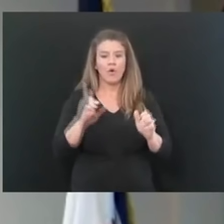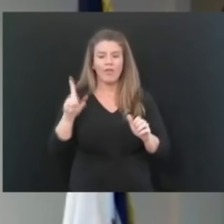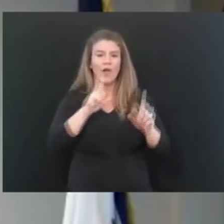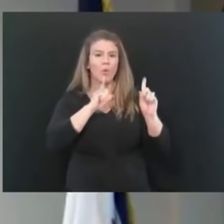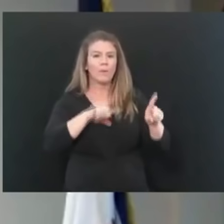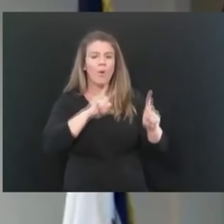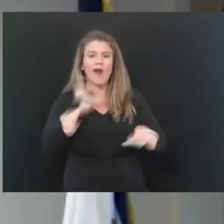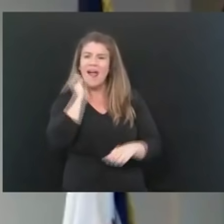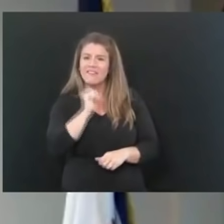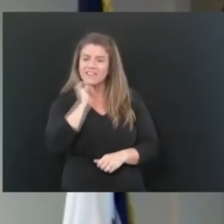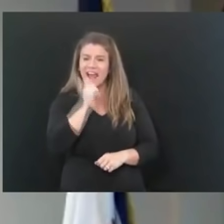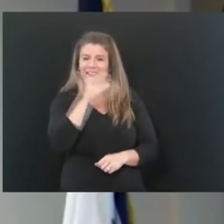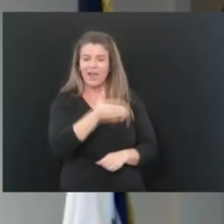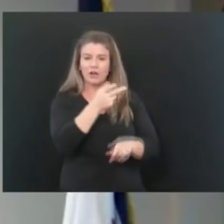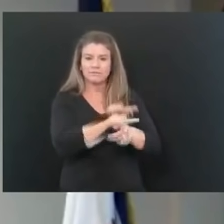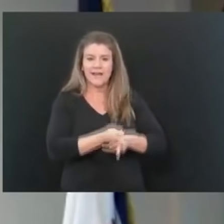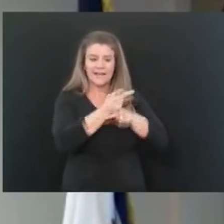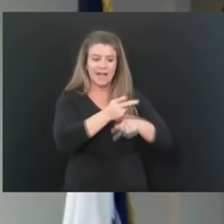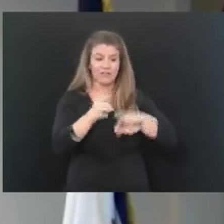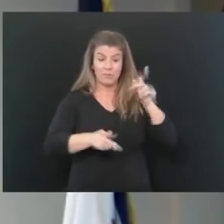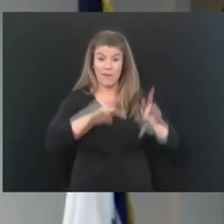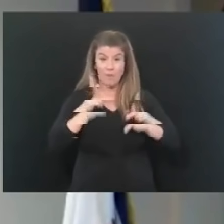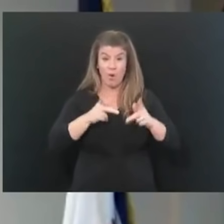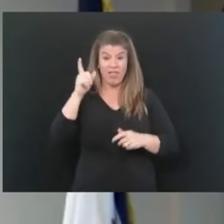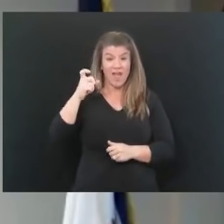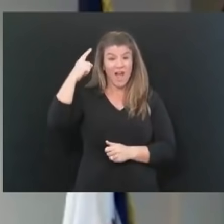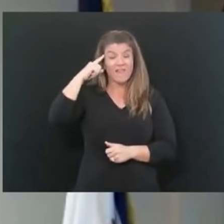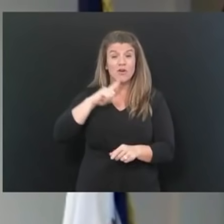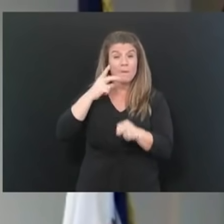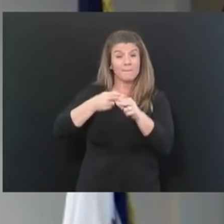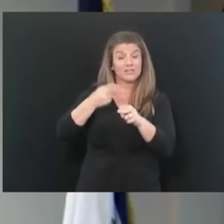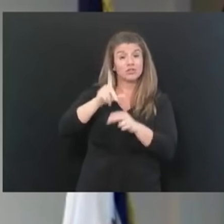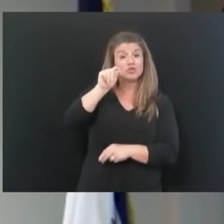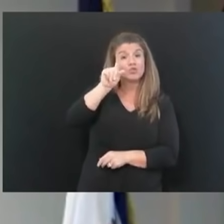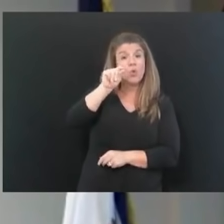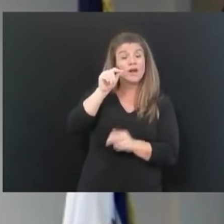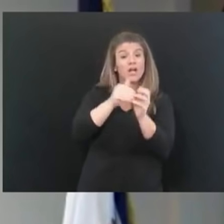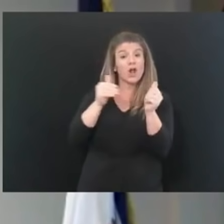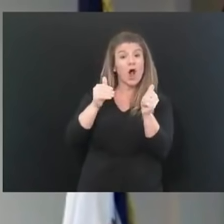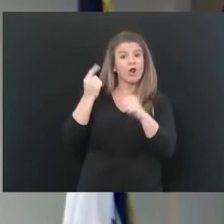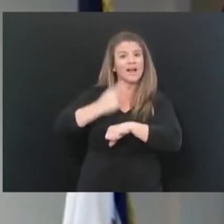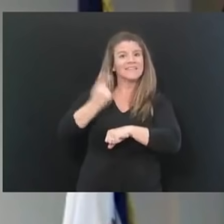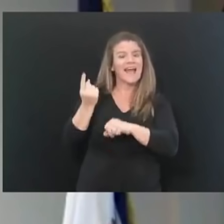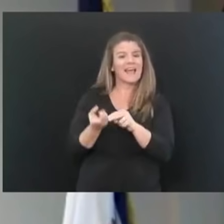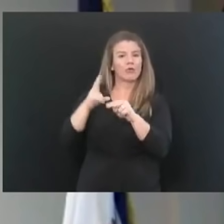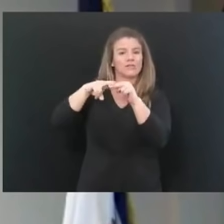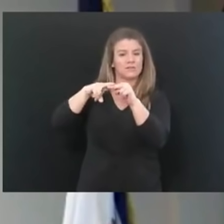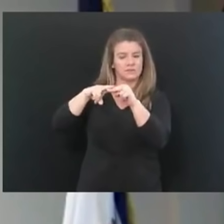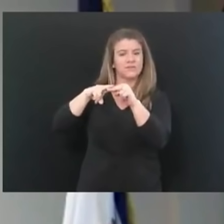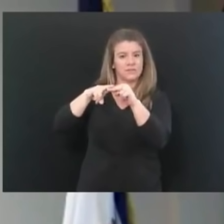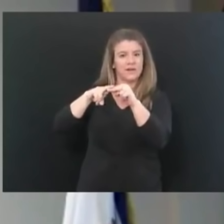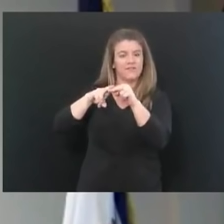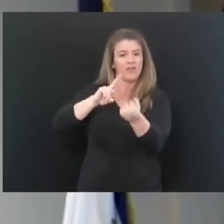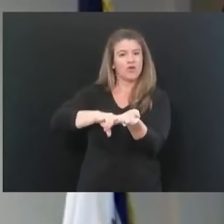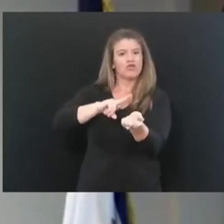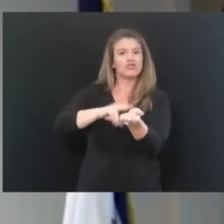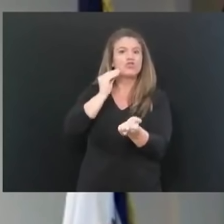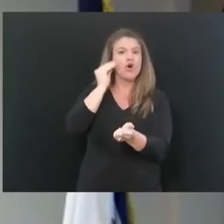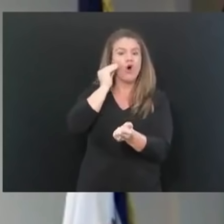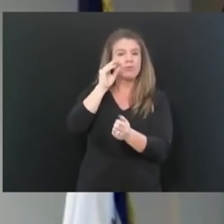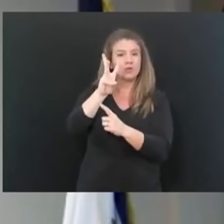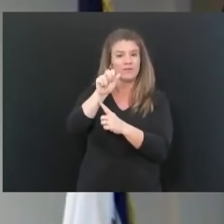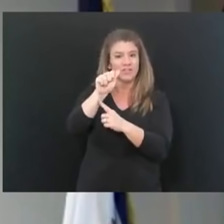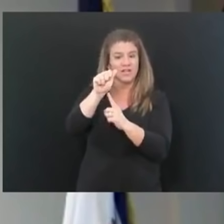care of folks. The governor mentioned the $20 a day increase for nursing homes in West